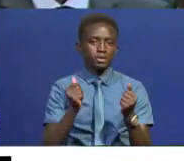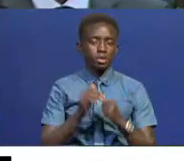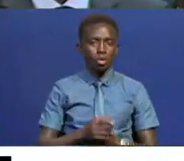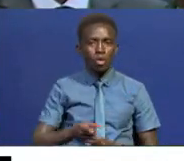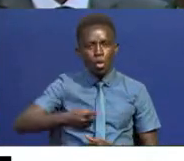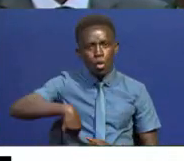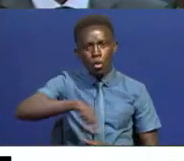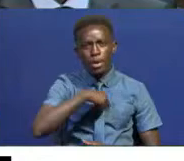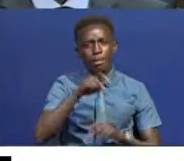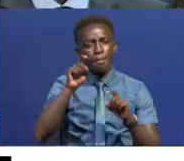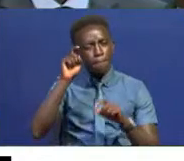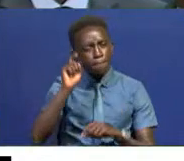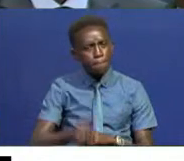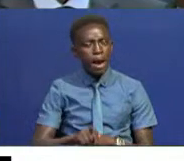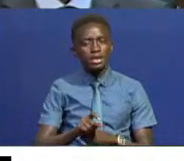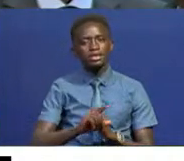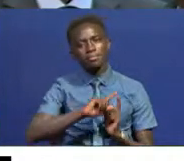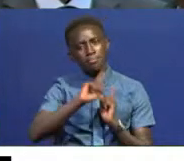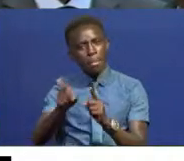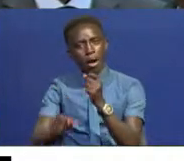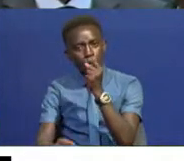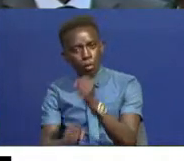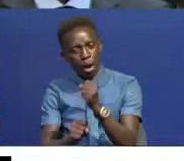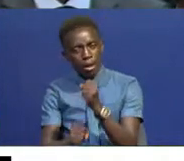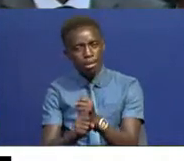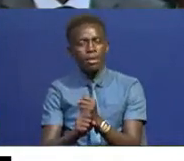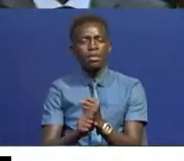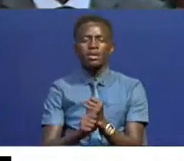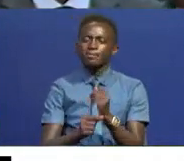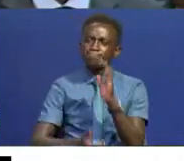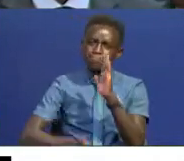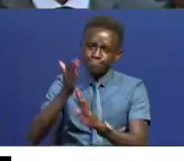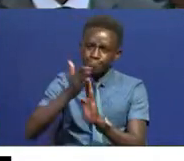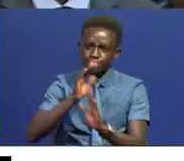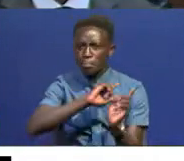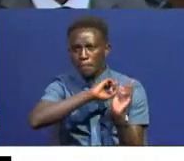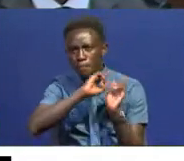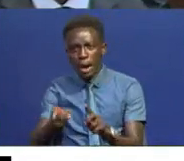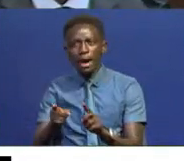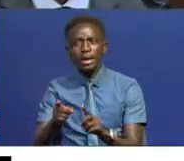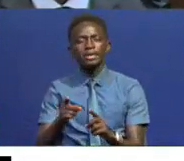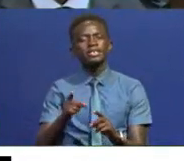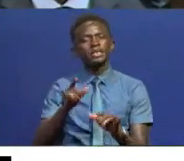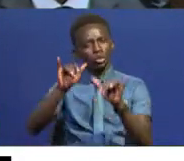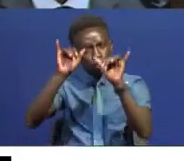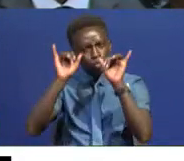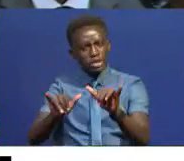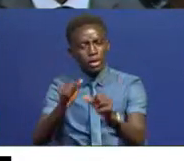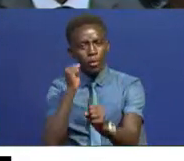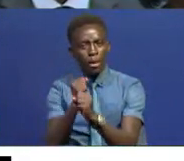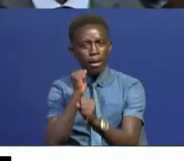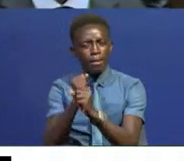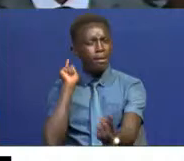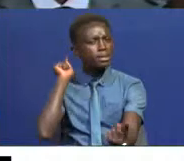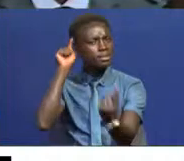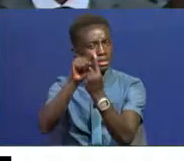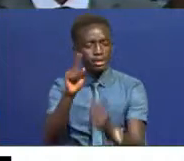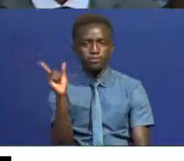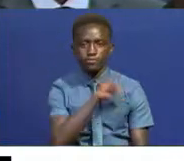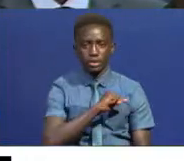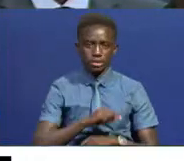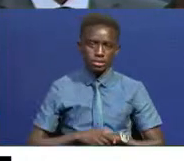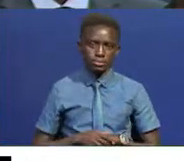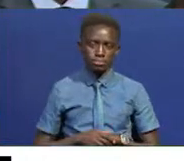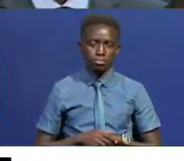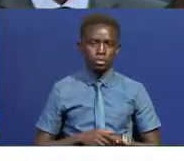must therefore get to work immediately and remain on the job until it is done. We